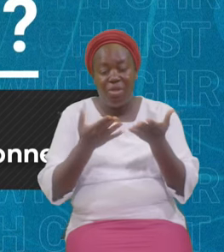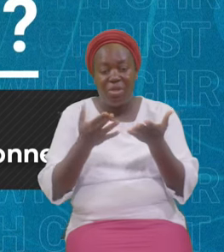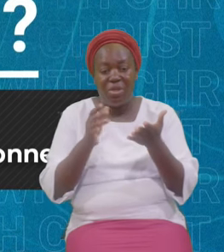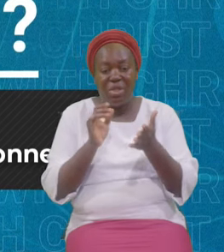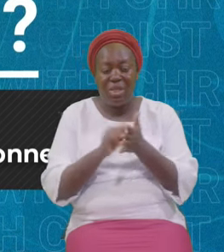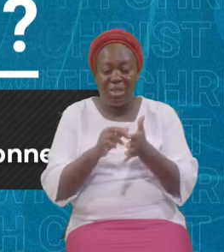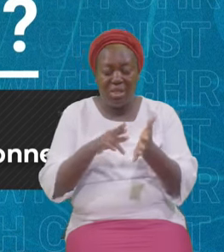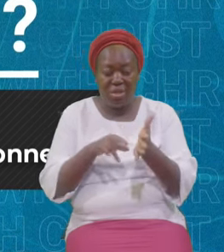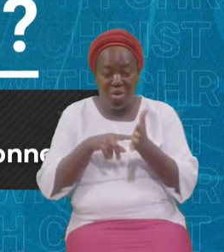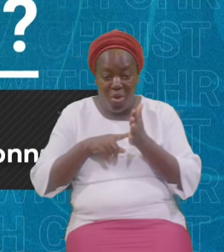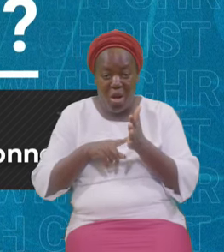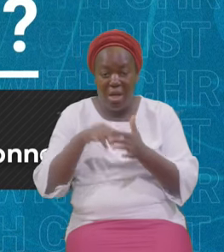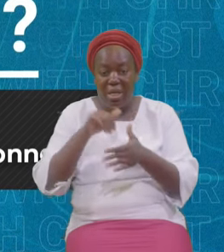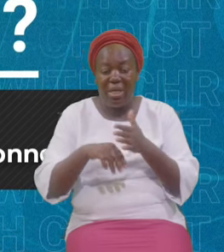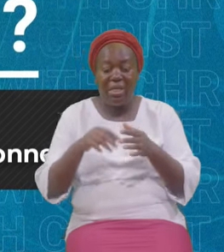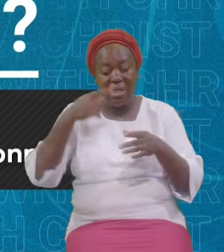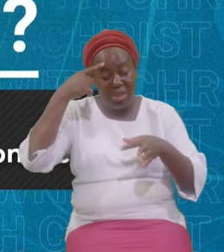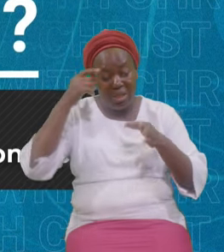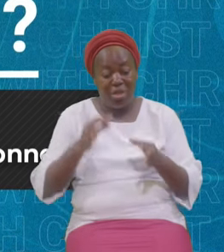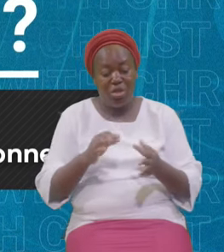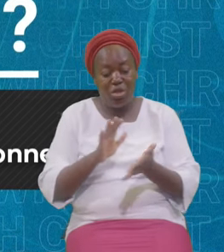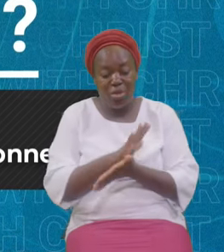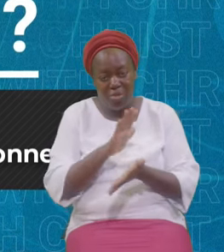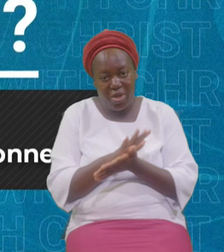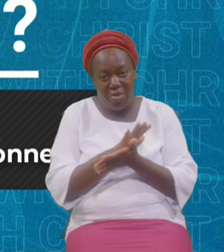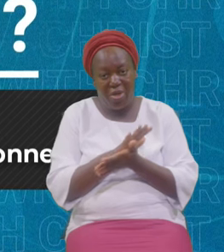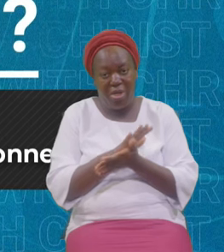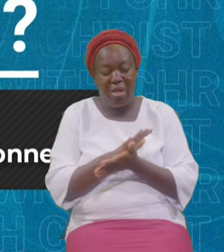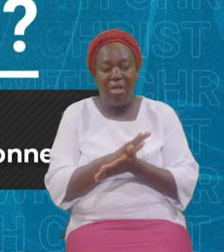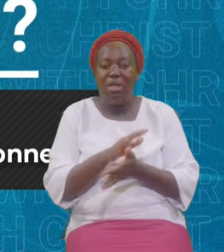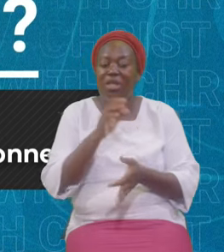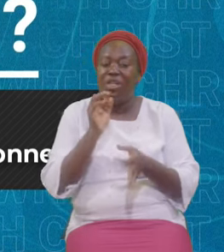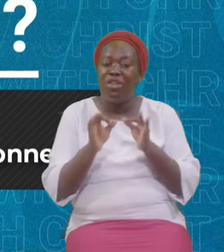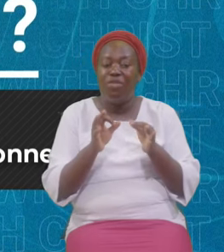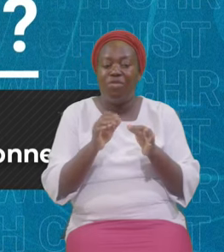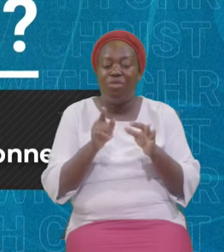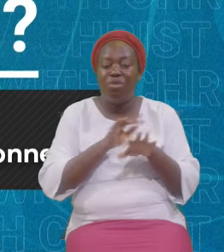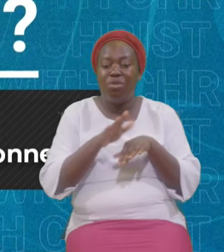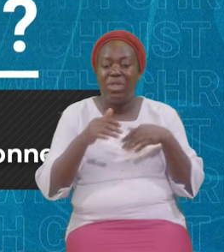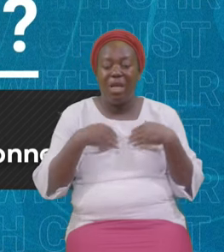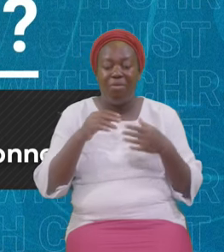do that. Please, if you have not a counselor near you, keep your hand up, please.